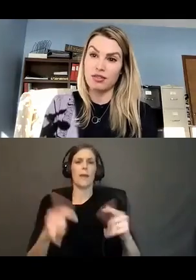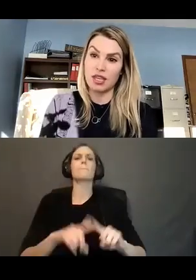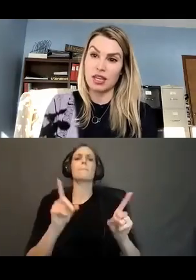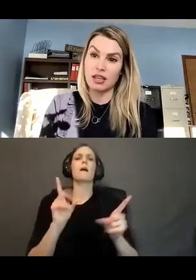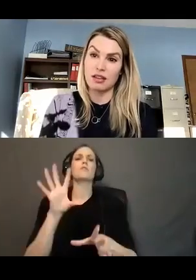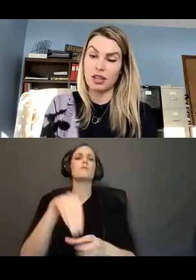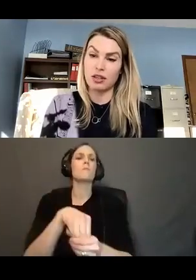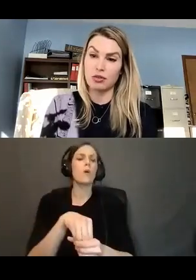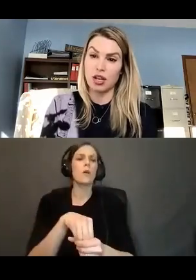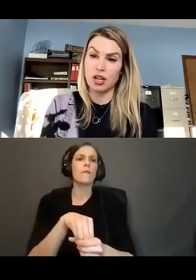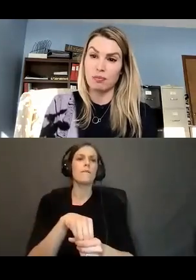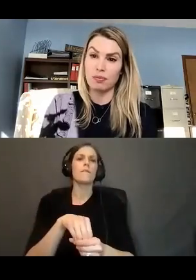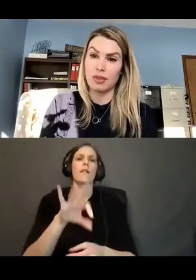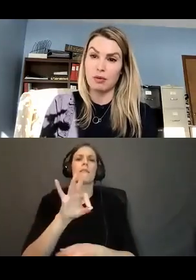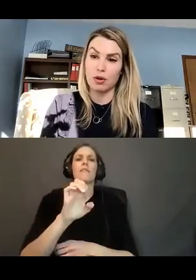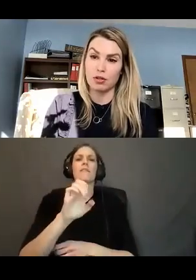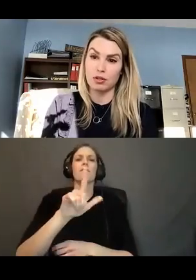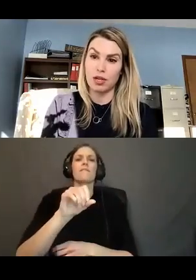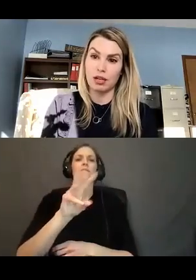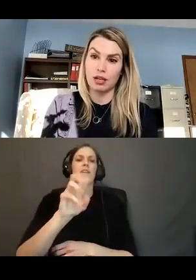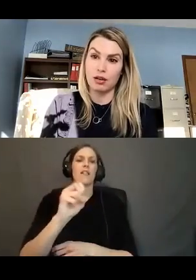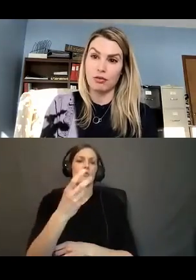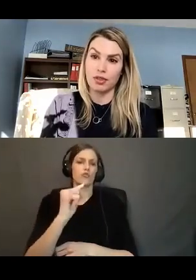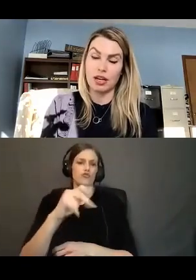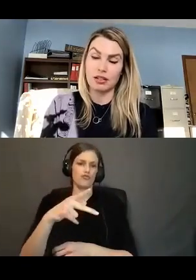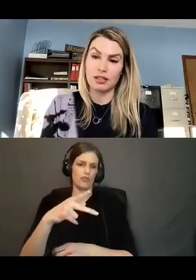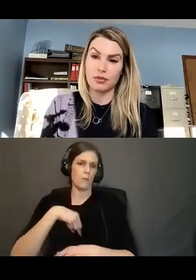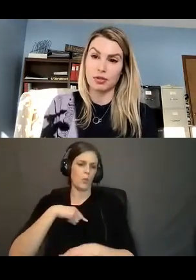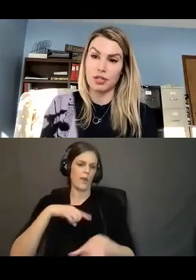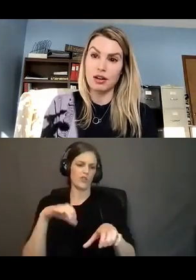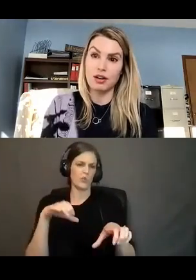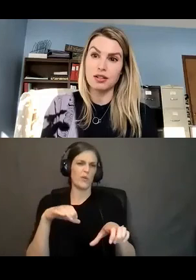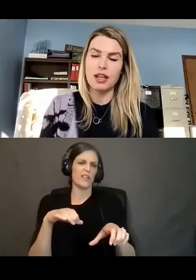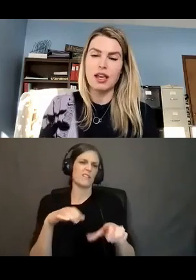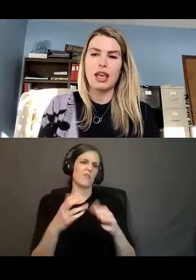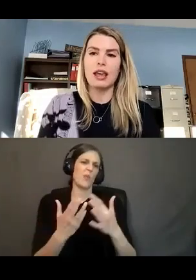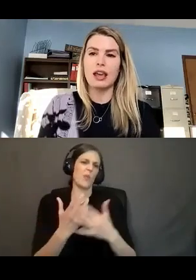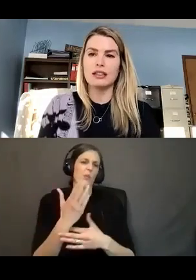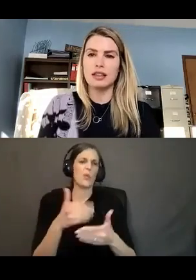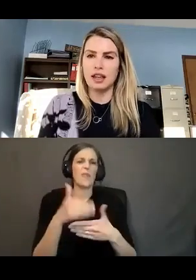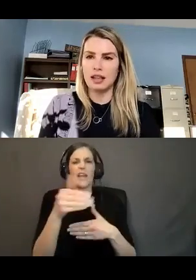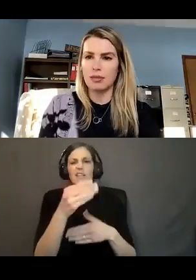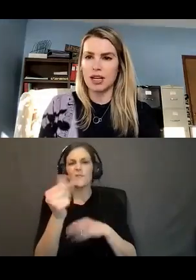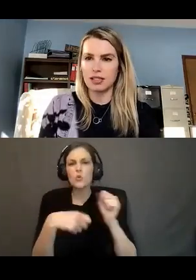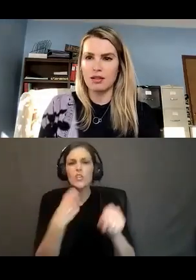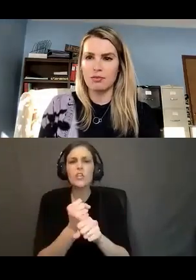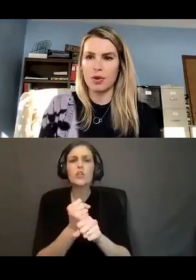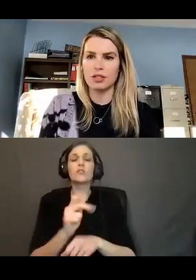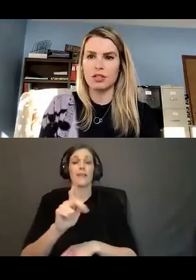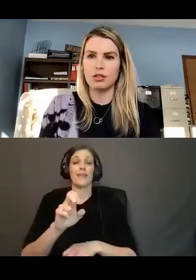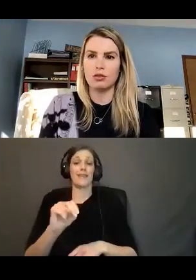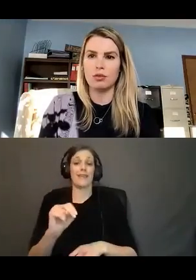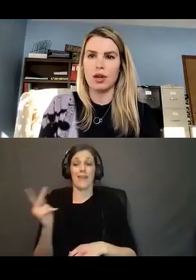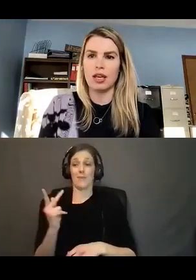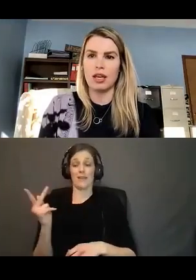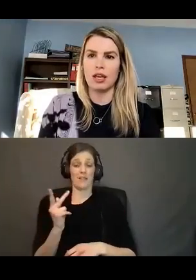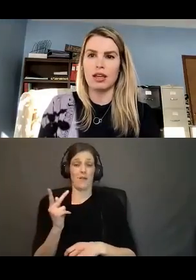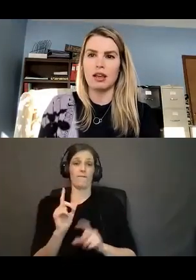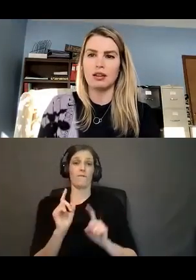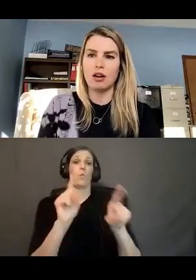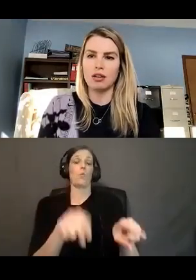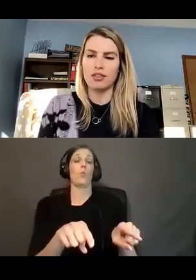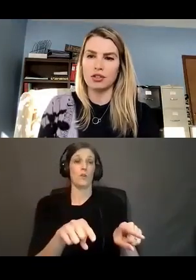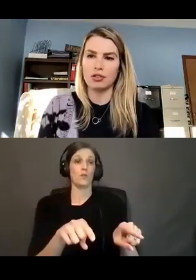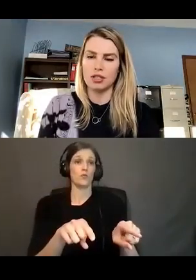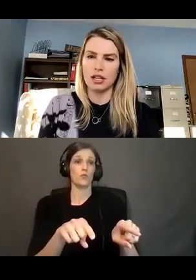of the fellowship that we're doing over the next several years. And Ken and myself went to